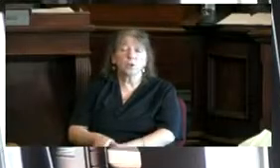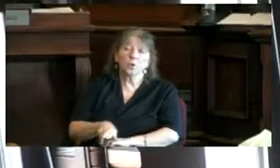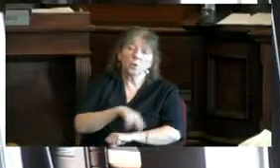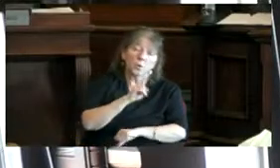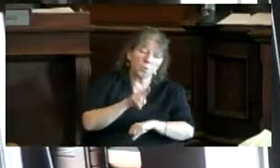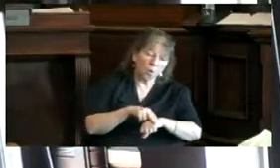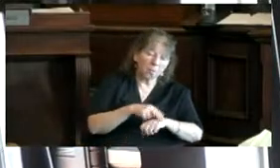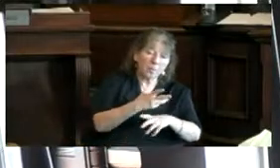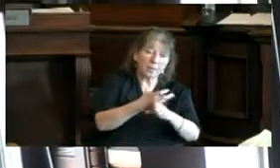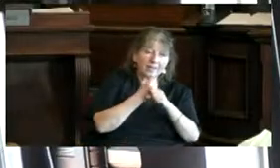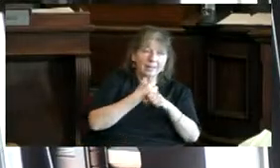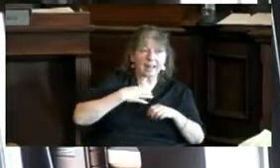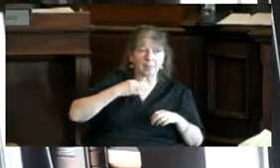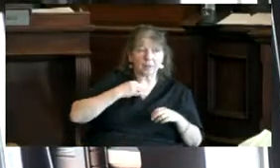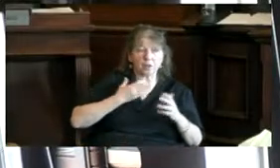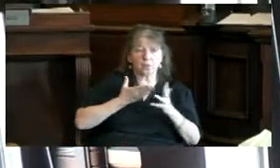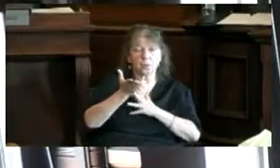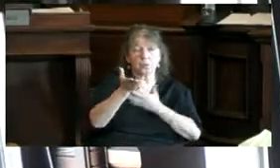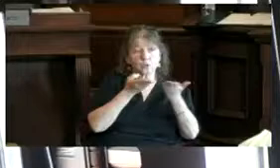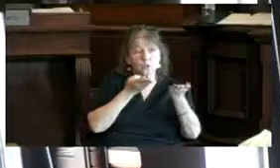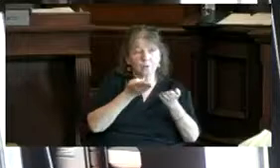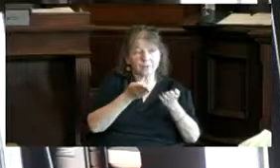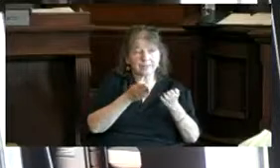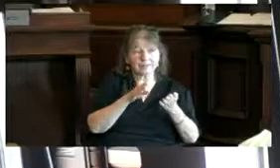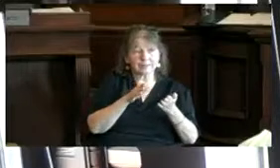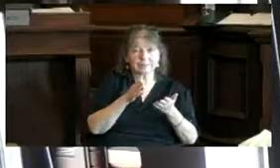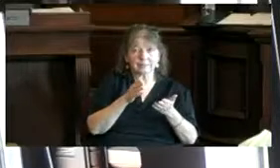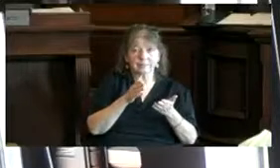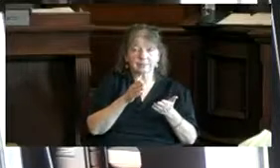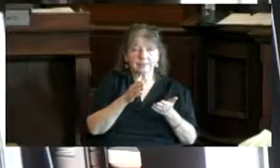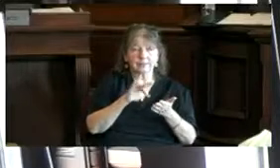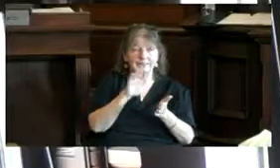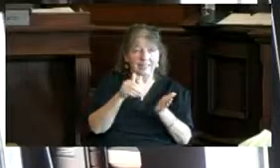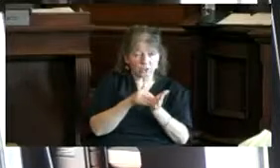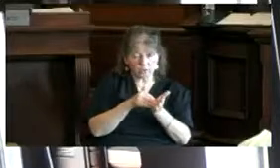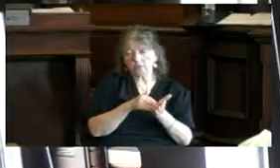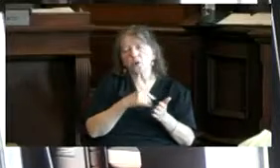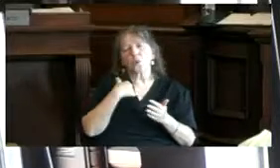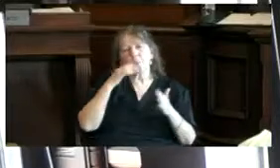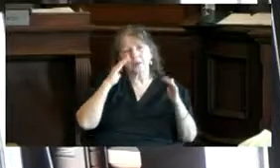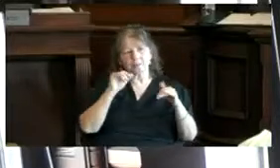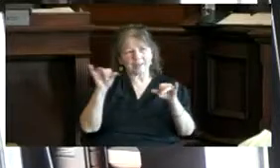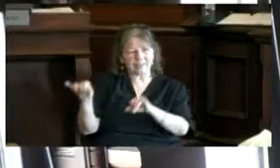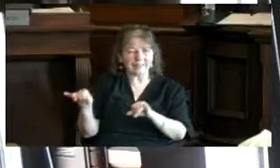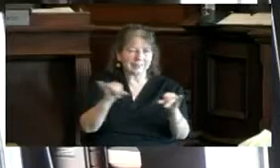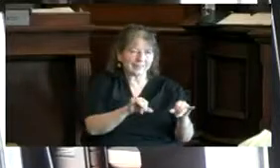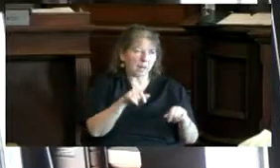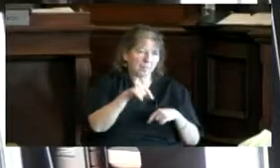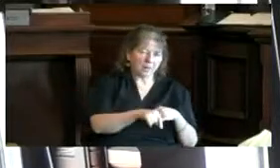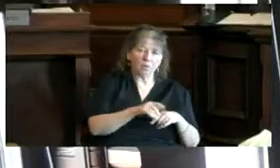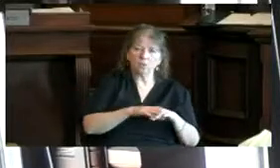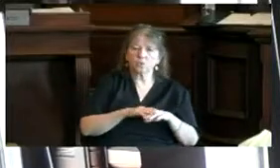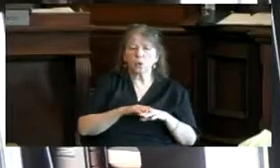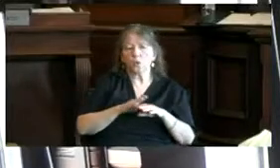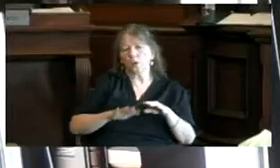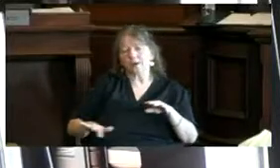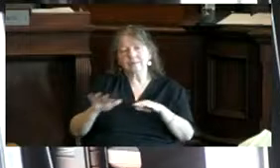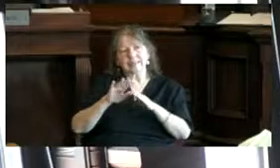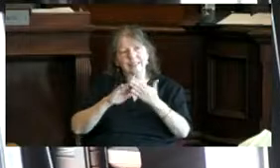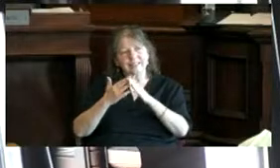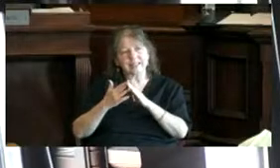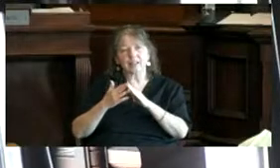service centers. We expect to do the same thing with this program, so there would be opportunities throughout the city to